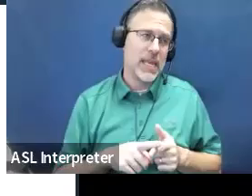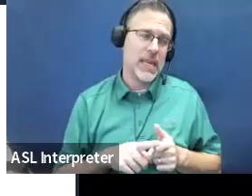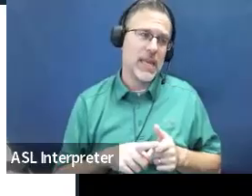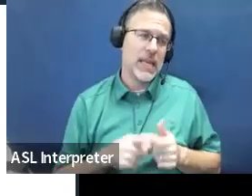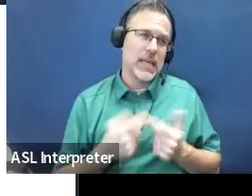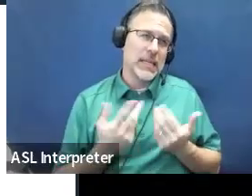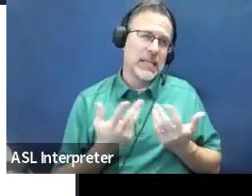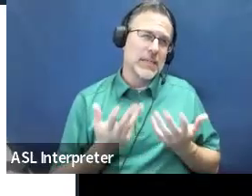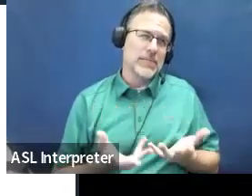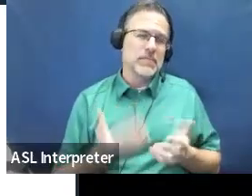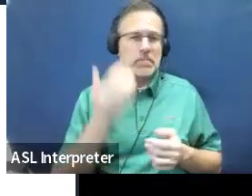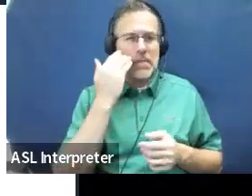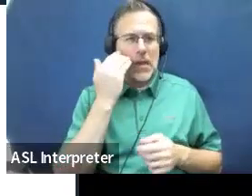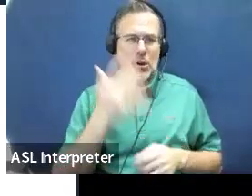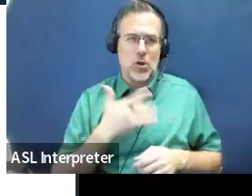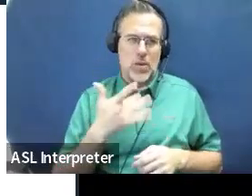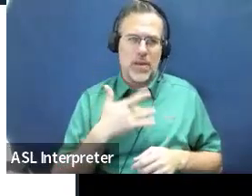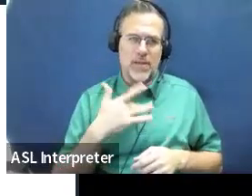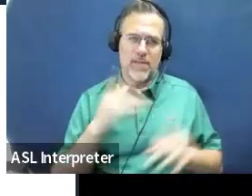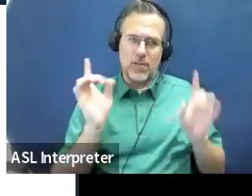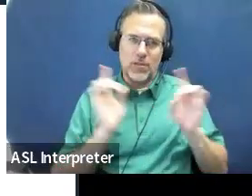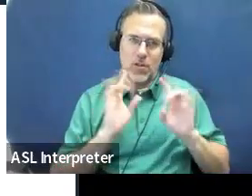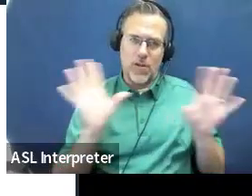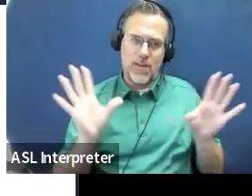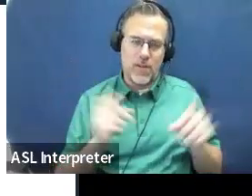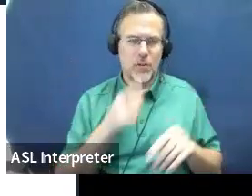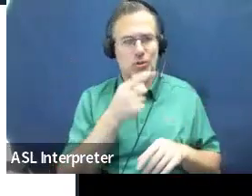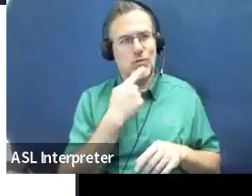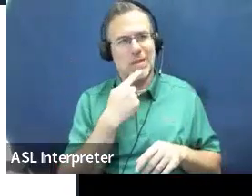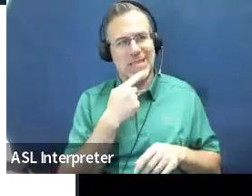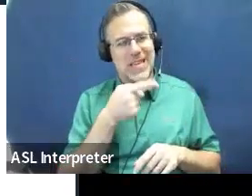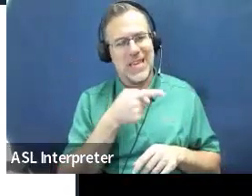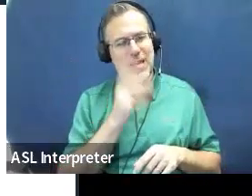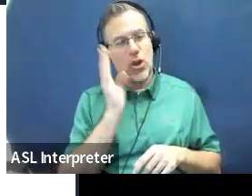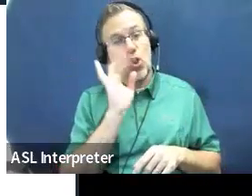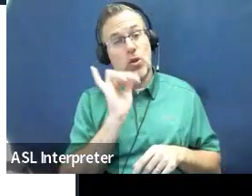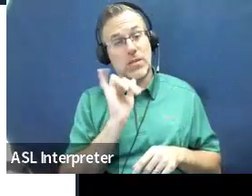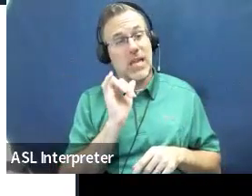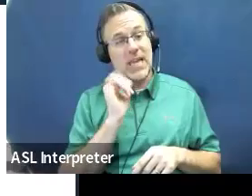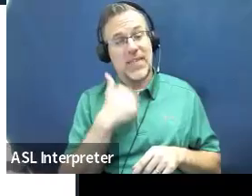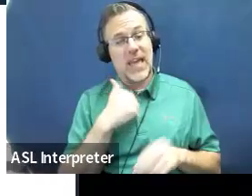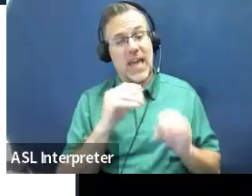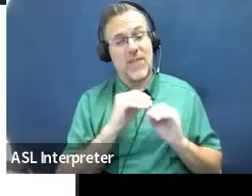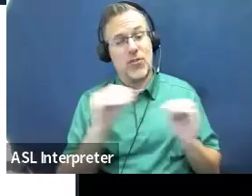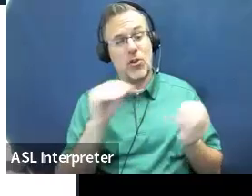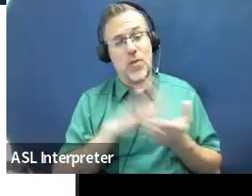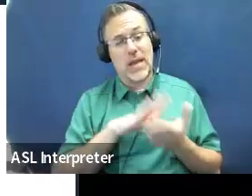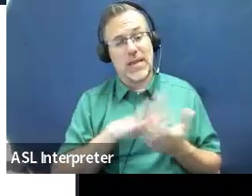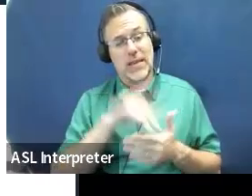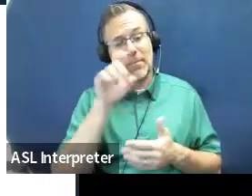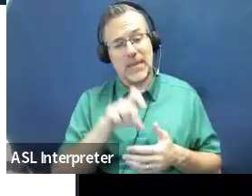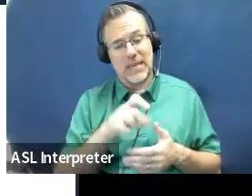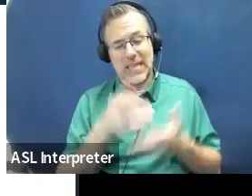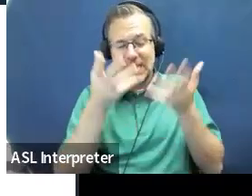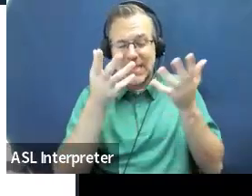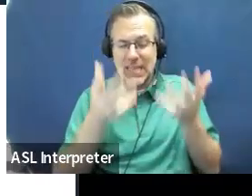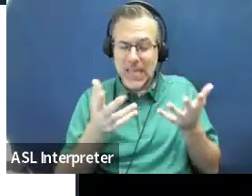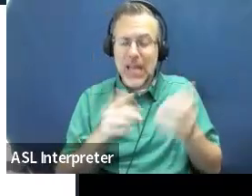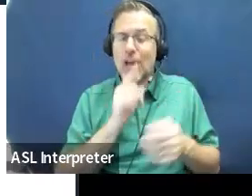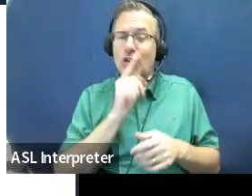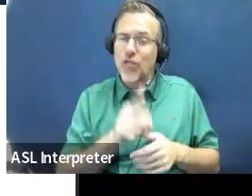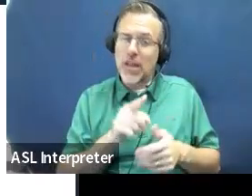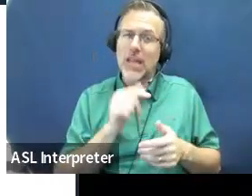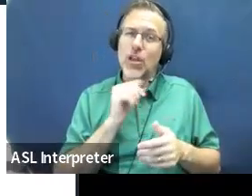I know it feels terrible because you're saying that they don't have any academic needs, but I think it's more about they don't have any academic needs